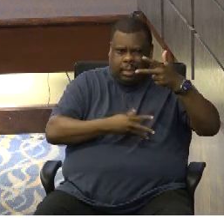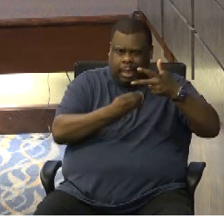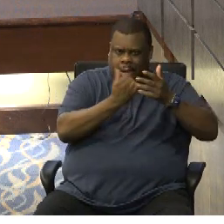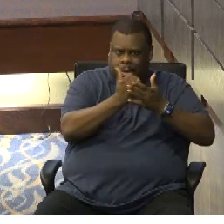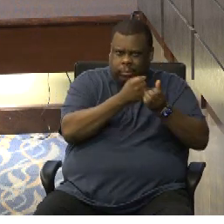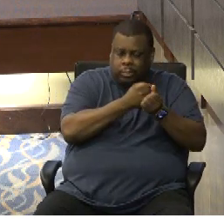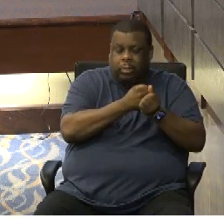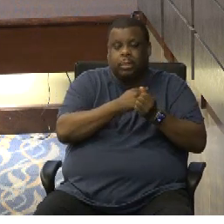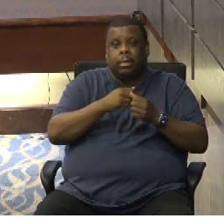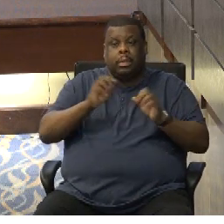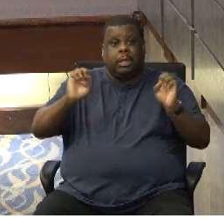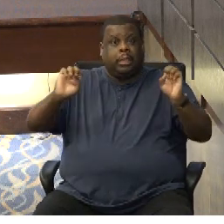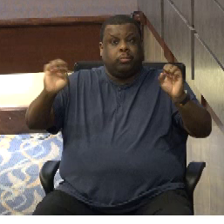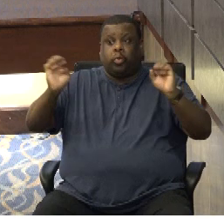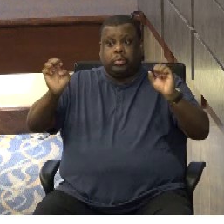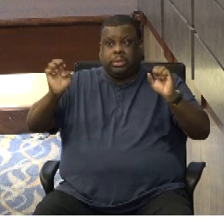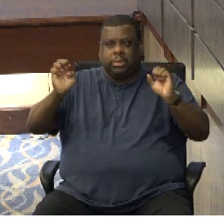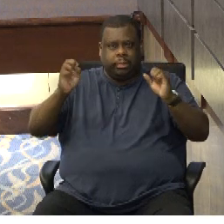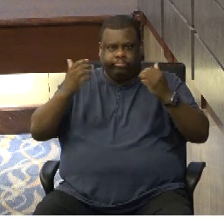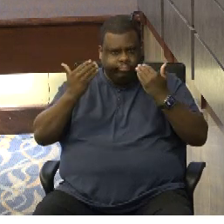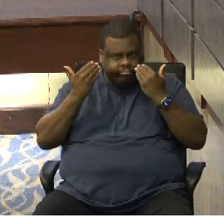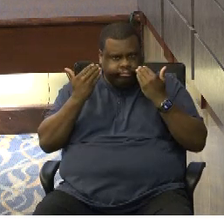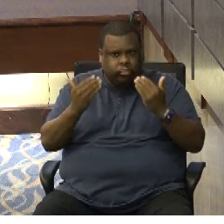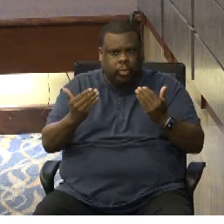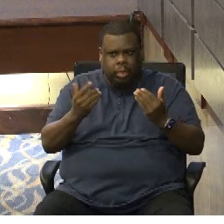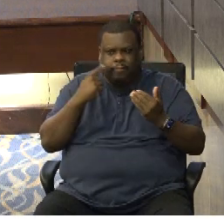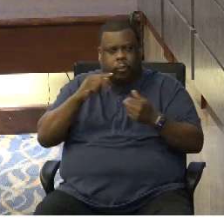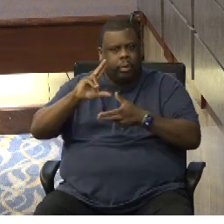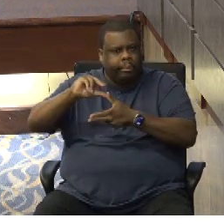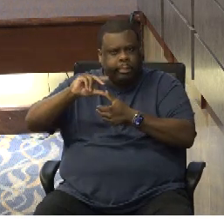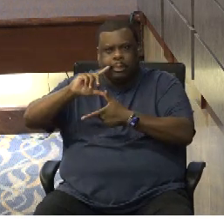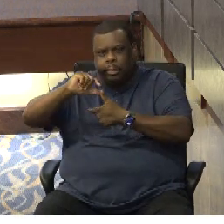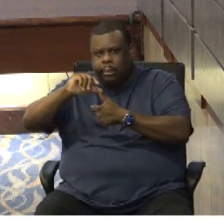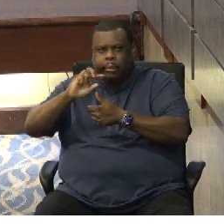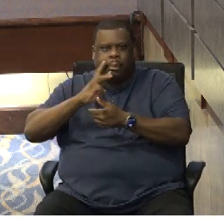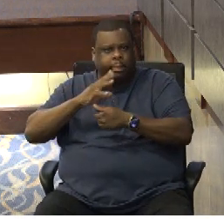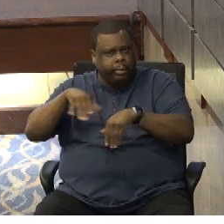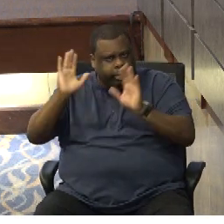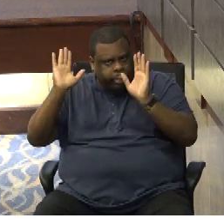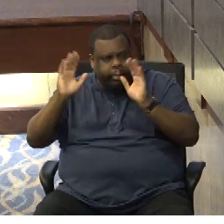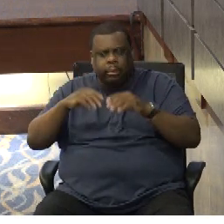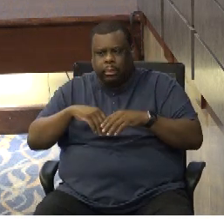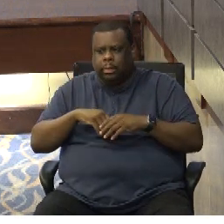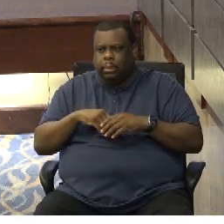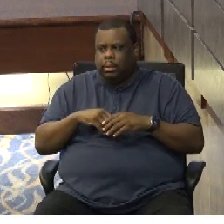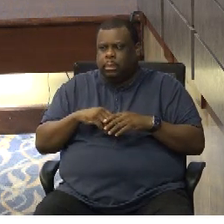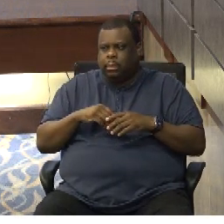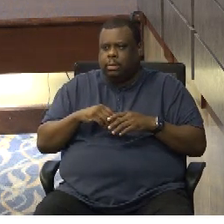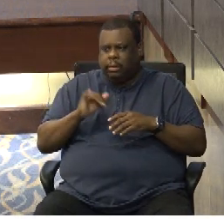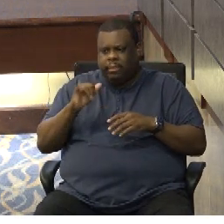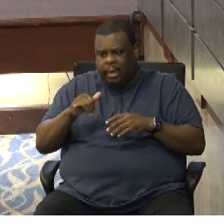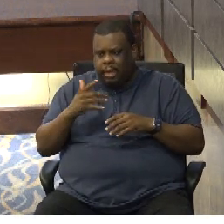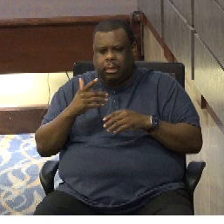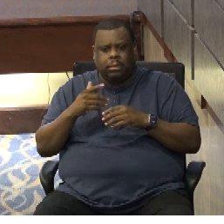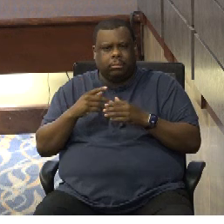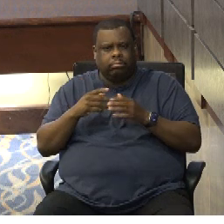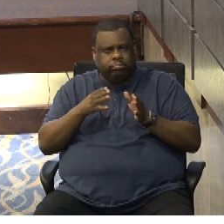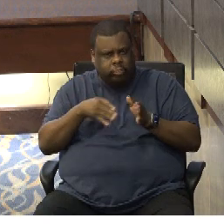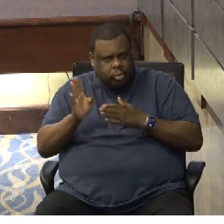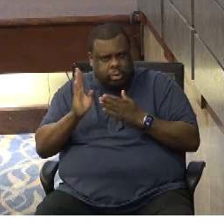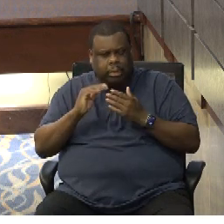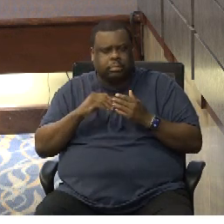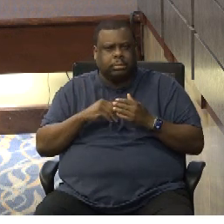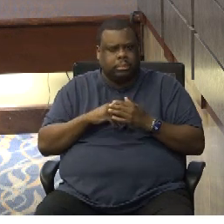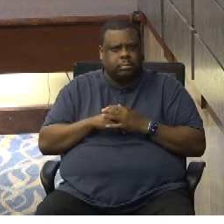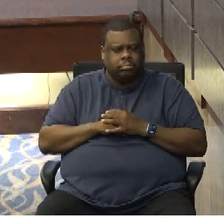the emergency relief related to natural disasters, hazard mitigation, surface transportation projects, and Title I